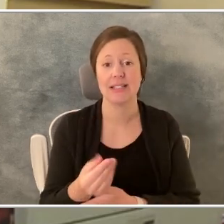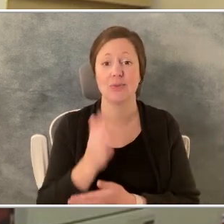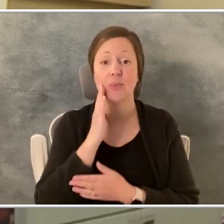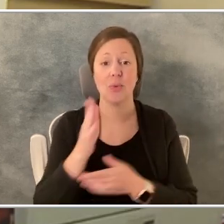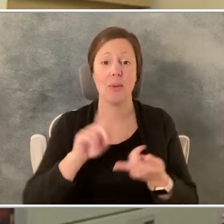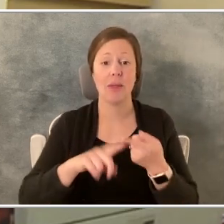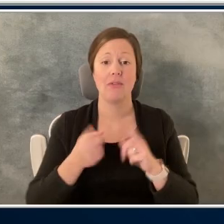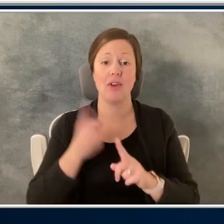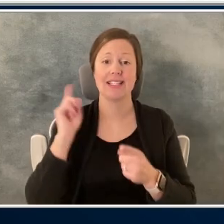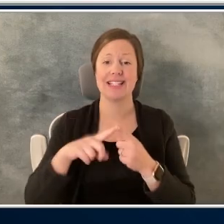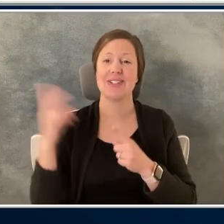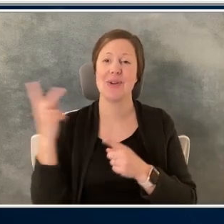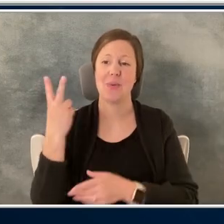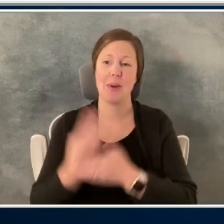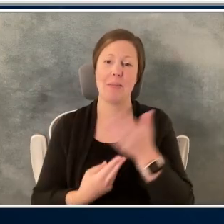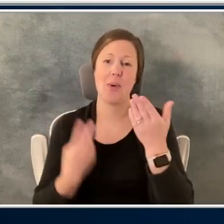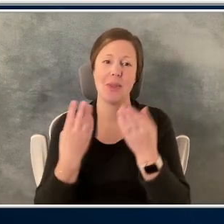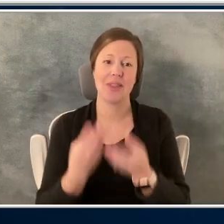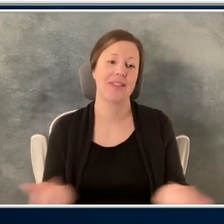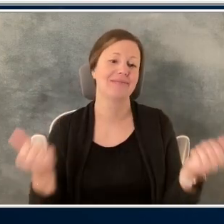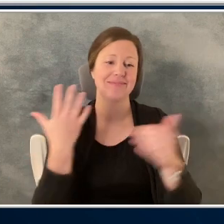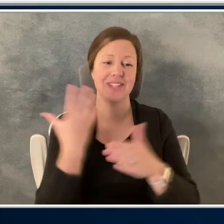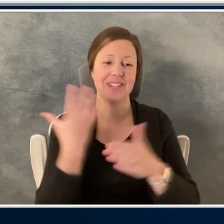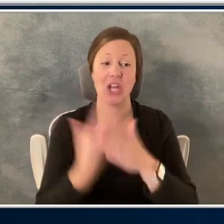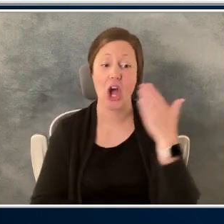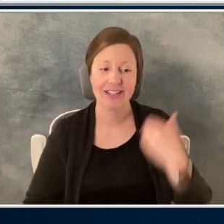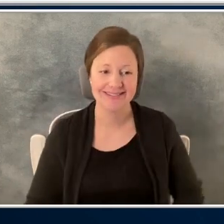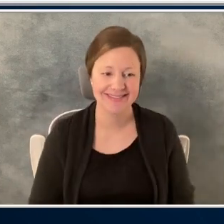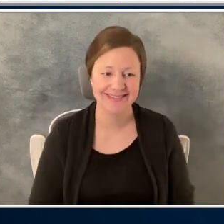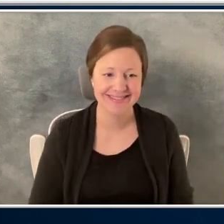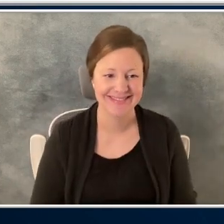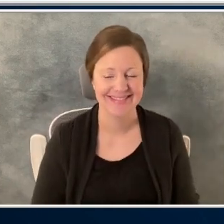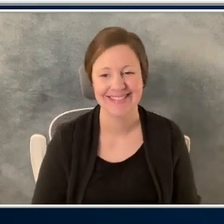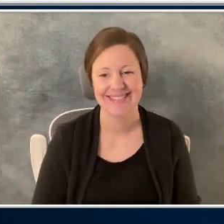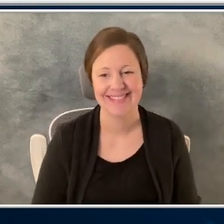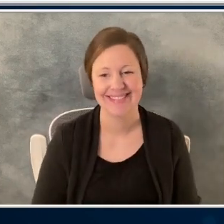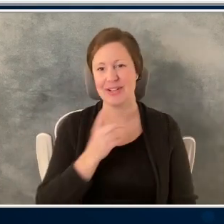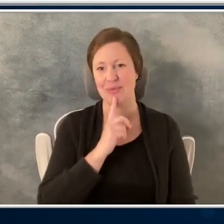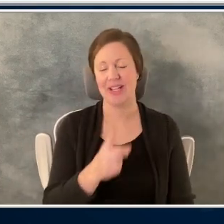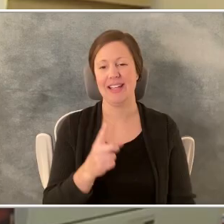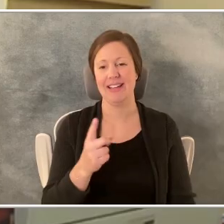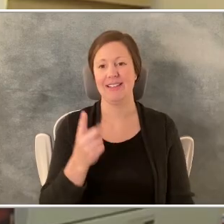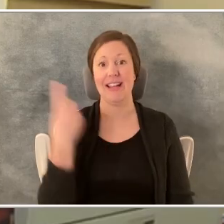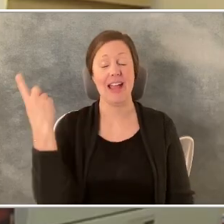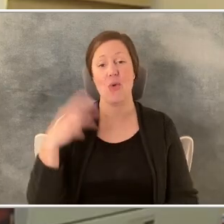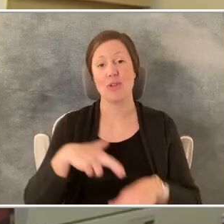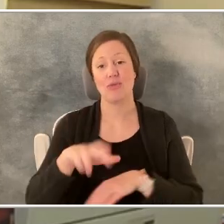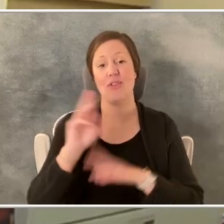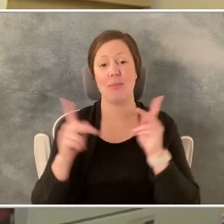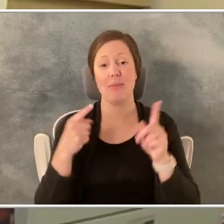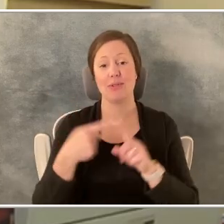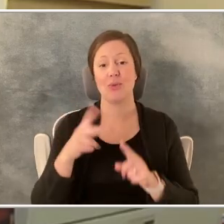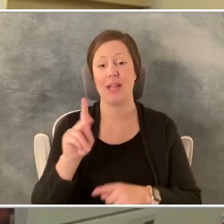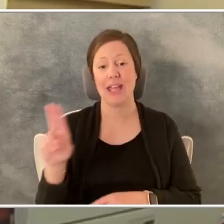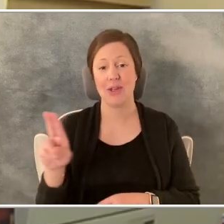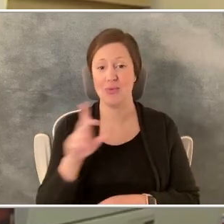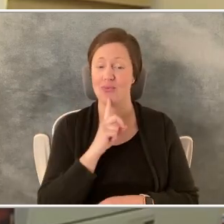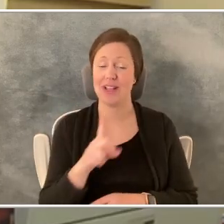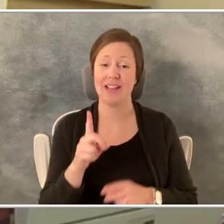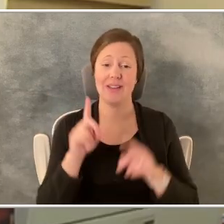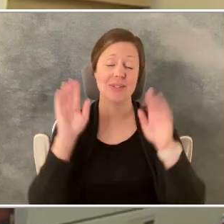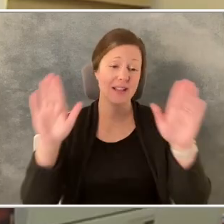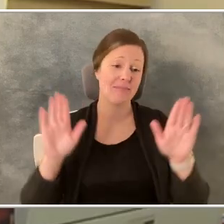gone at this point, and I'll always direct people towards KU Medical Center. It was a tremendous